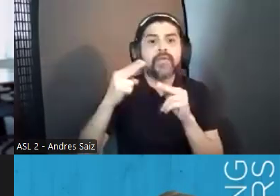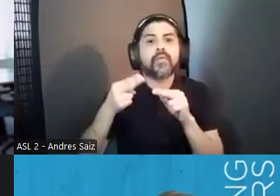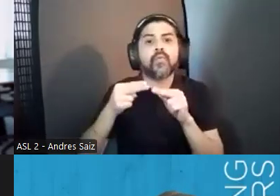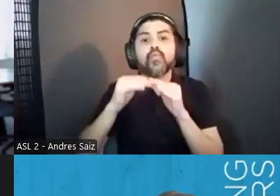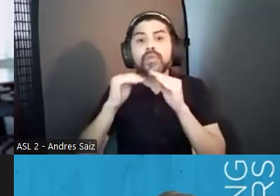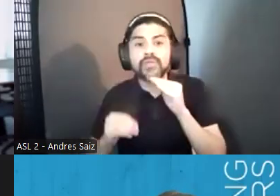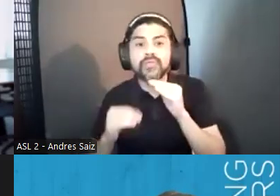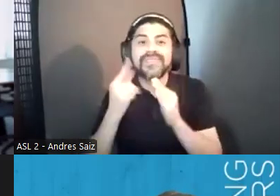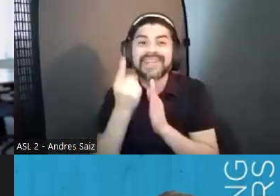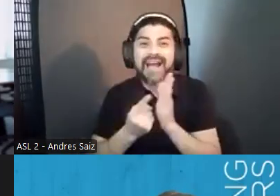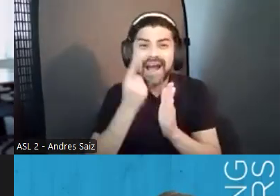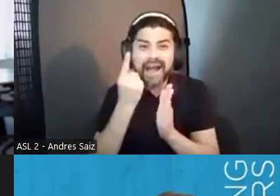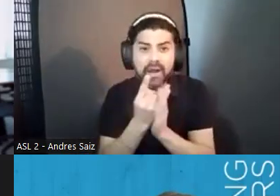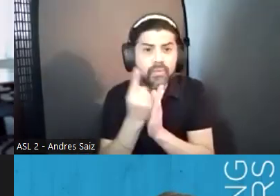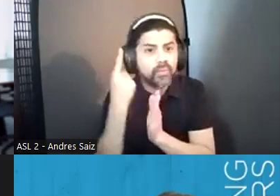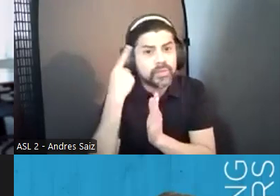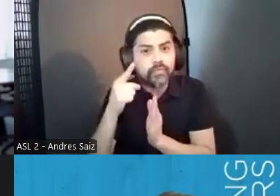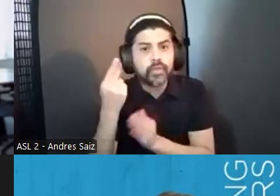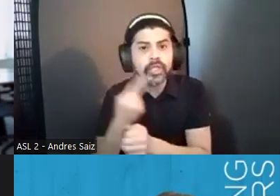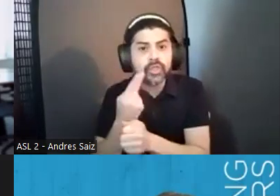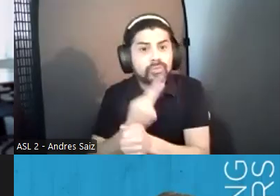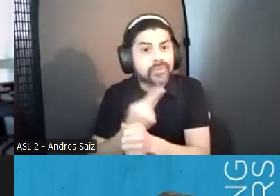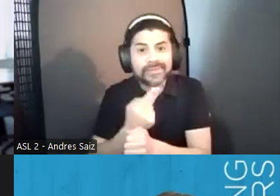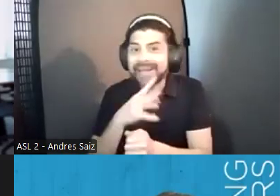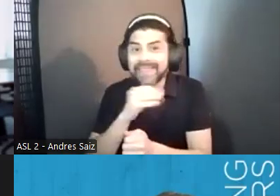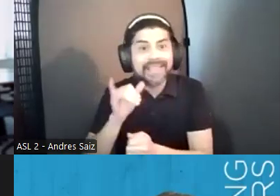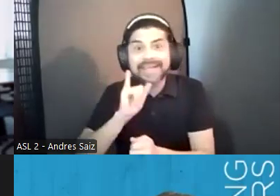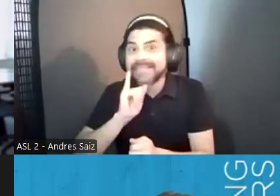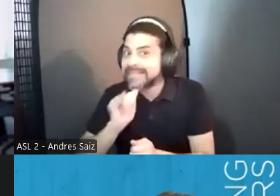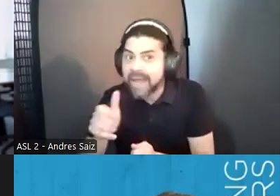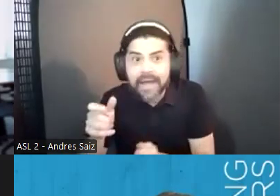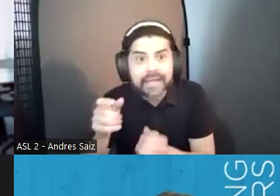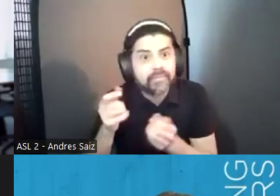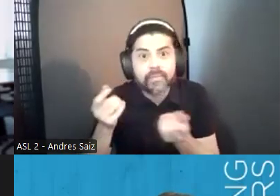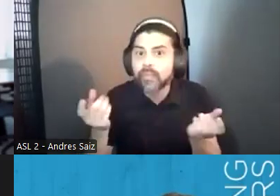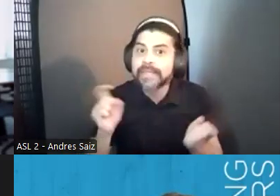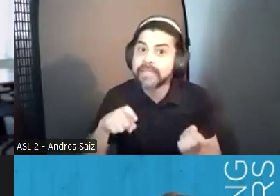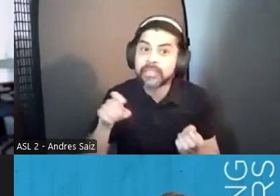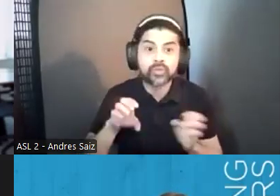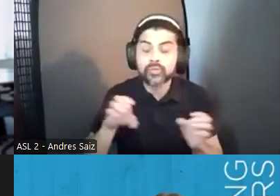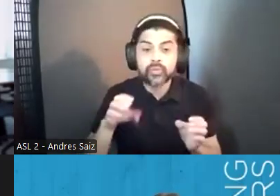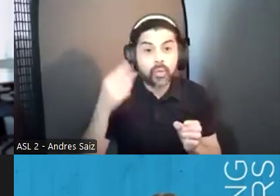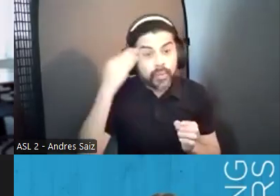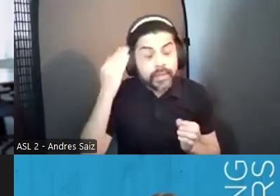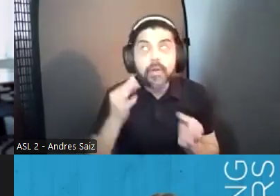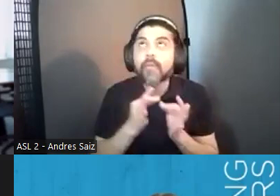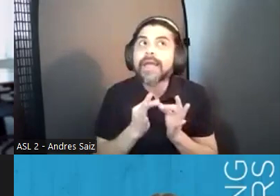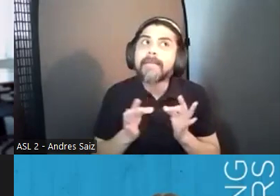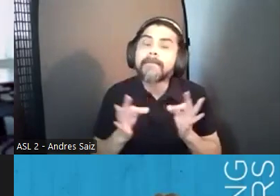And that is not the direction we need to be going in. We know that there is such incredible need in the